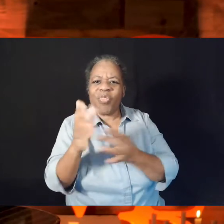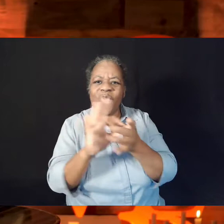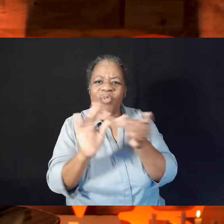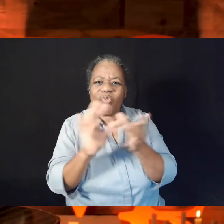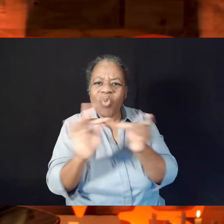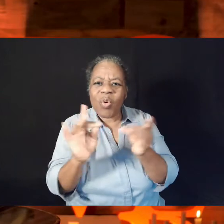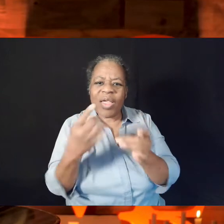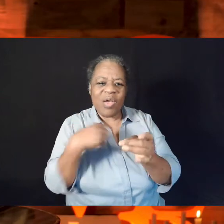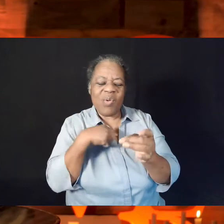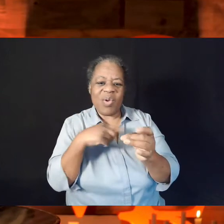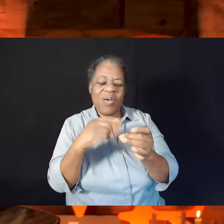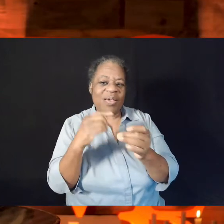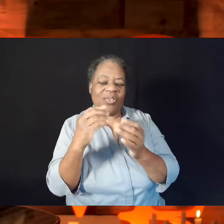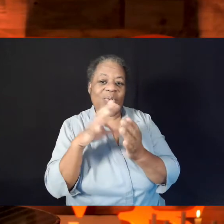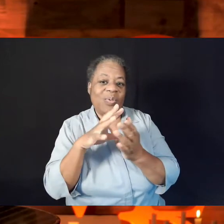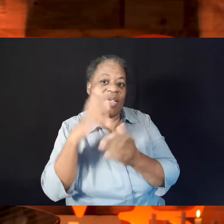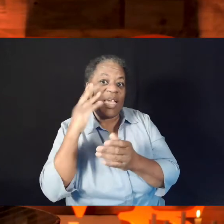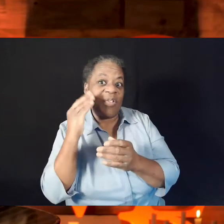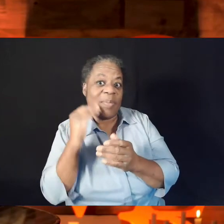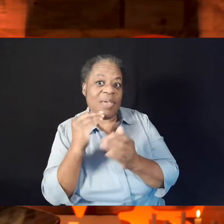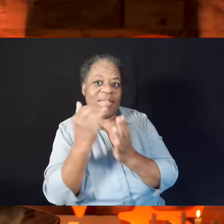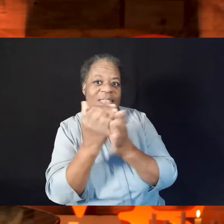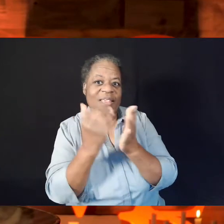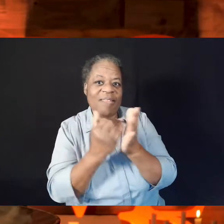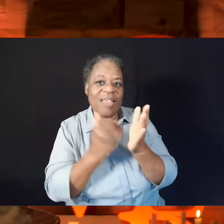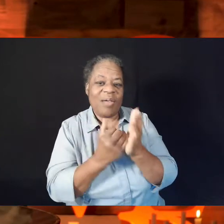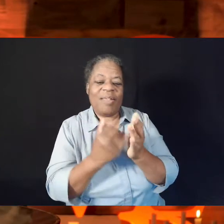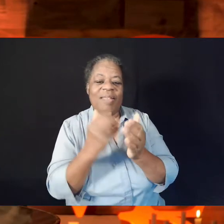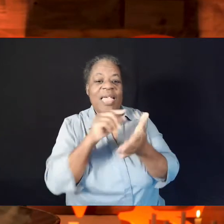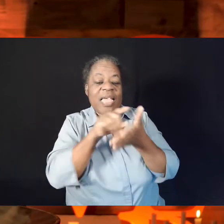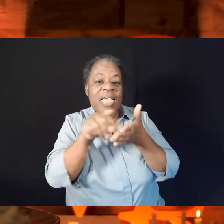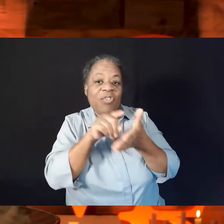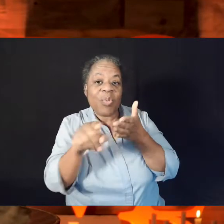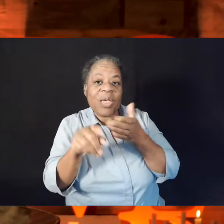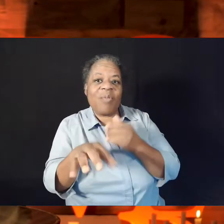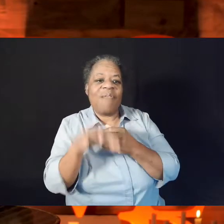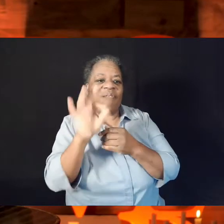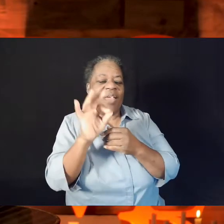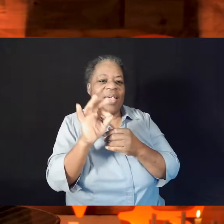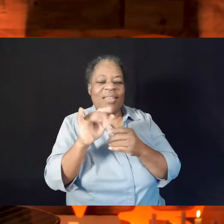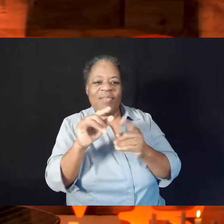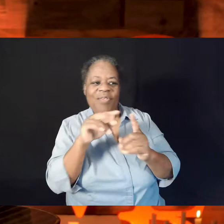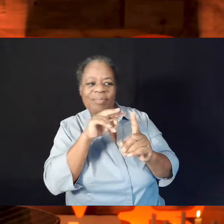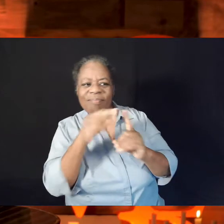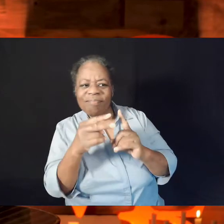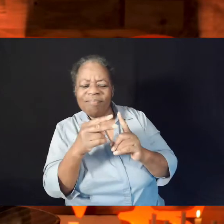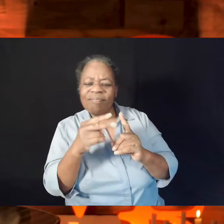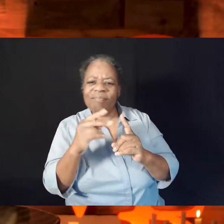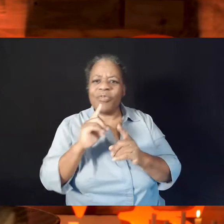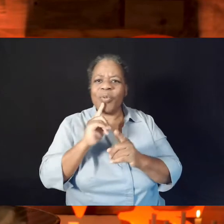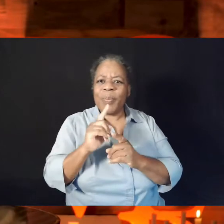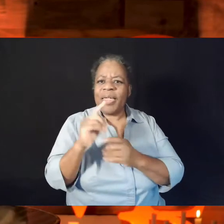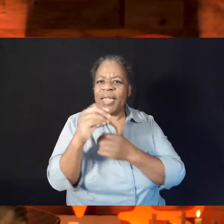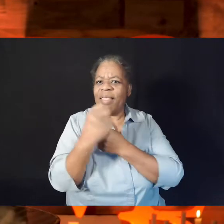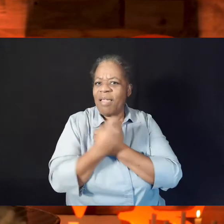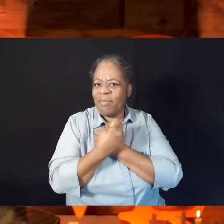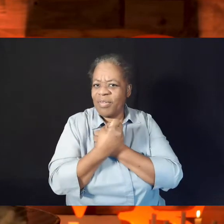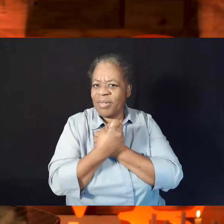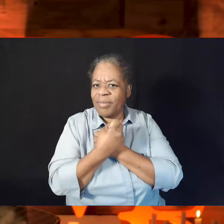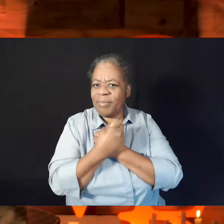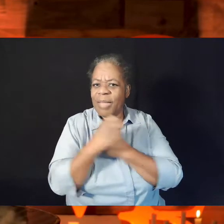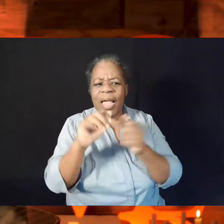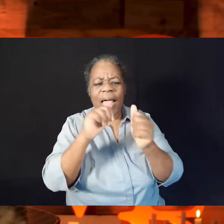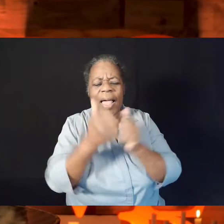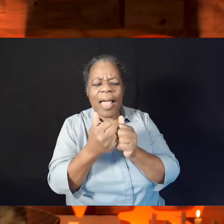we will discover another aspect of what it means to be loved. So how did Zechariah and Elizabeth know